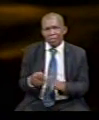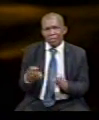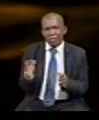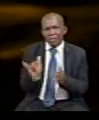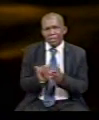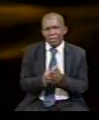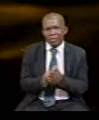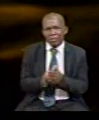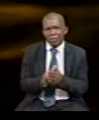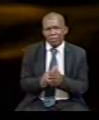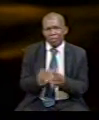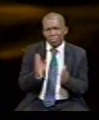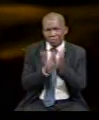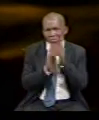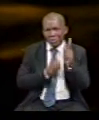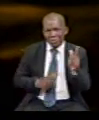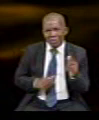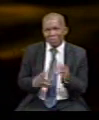chapter 2, verse 25. Praise the Lord.